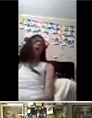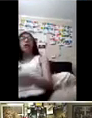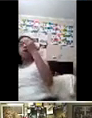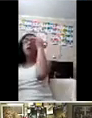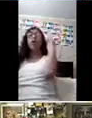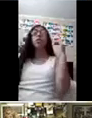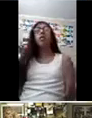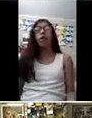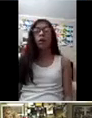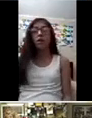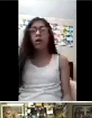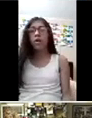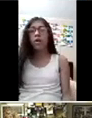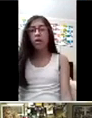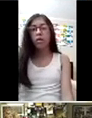Where's Faith?